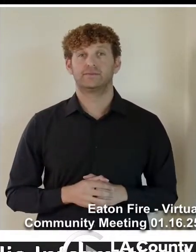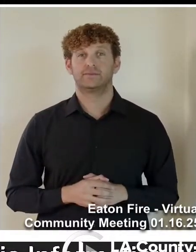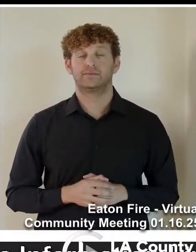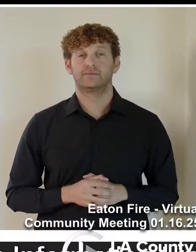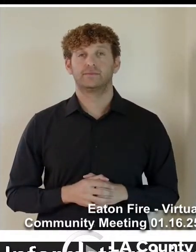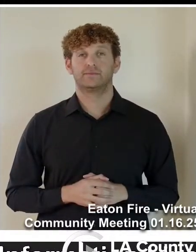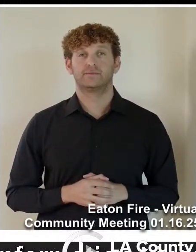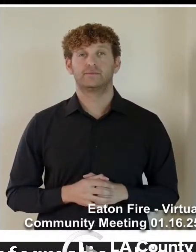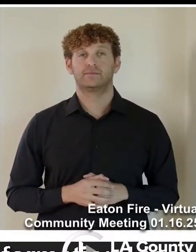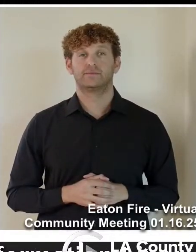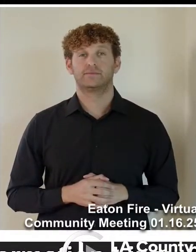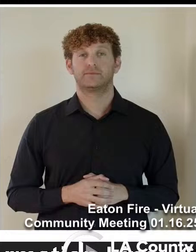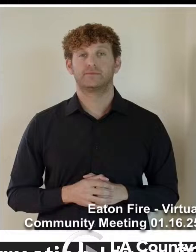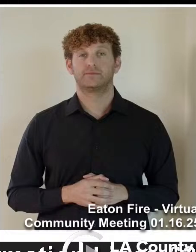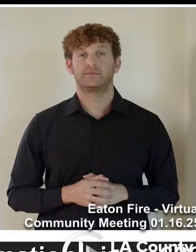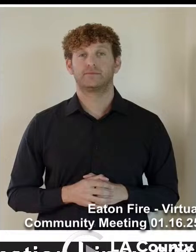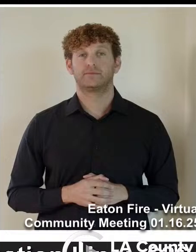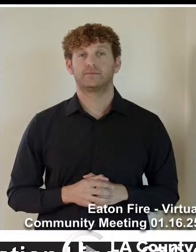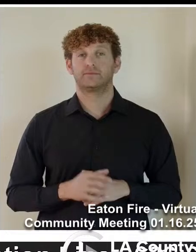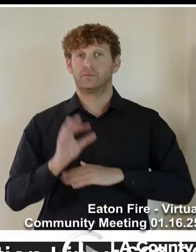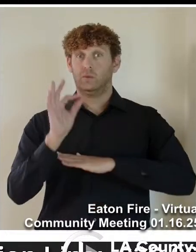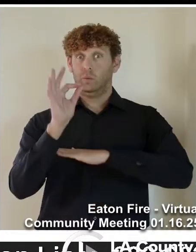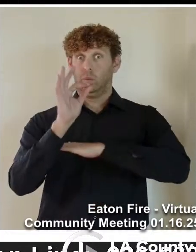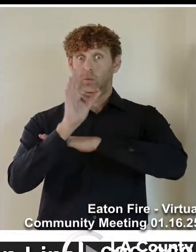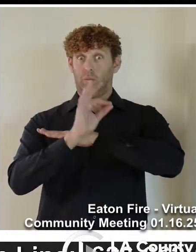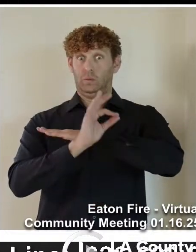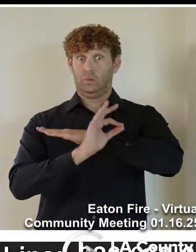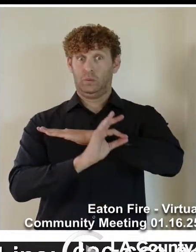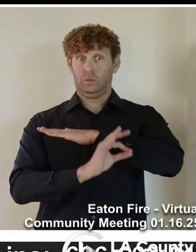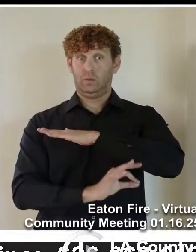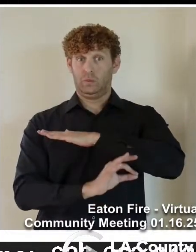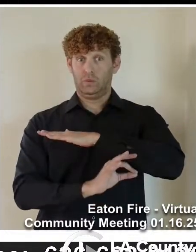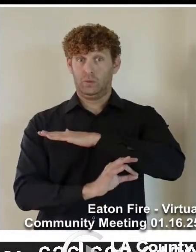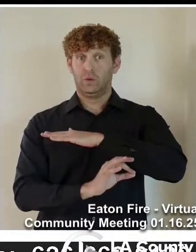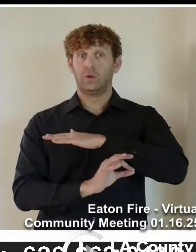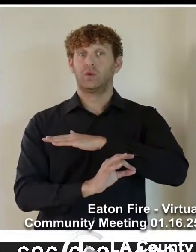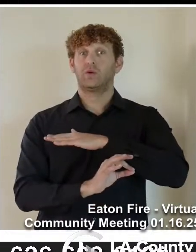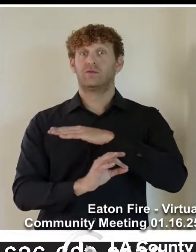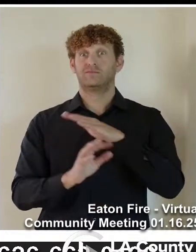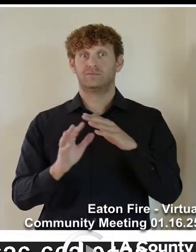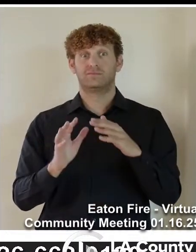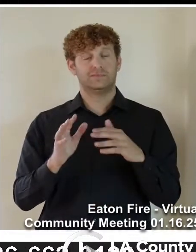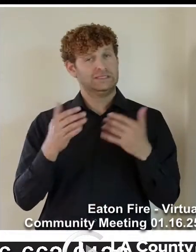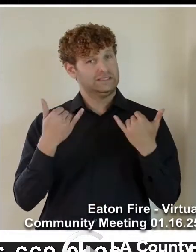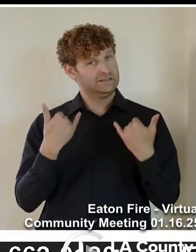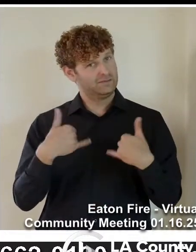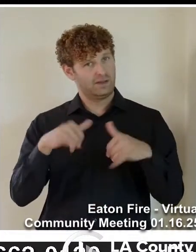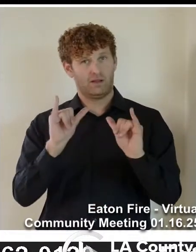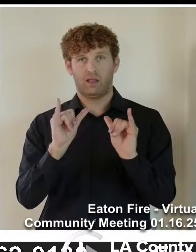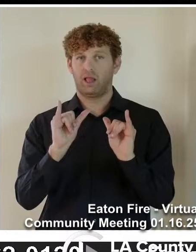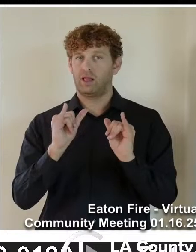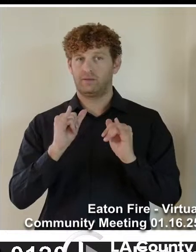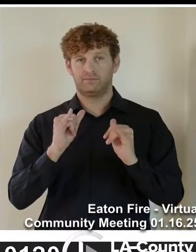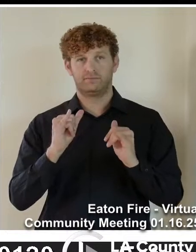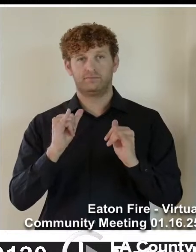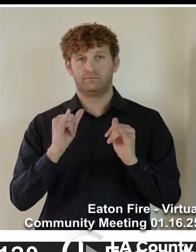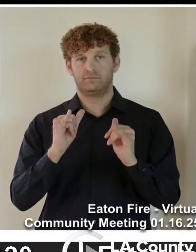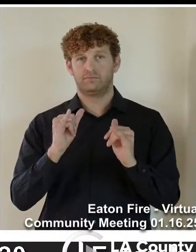The curfew orders are still in effect for evacuation ordered areas from 6 p.m. to 6